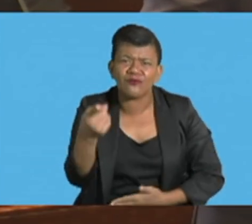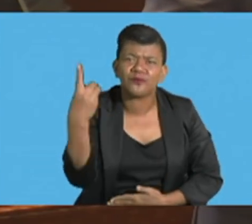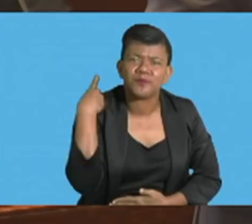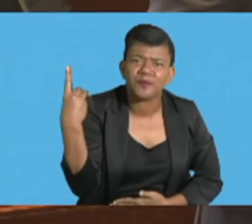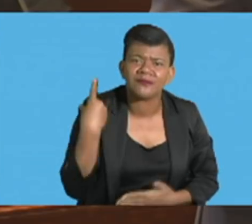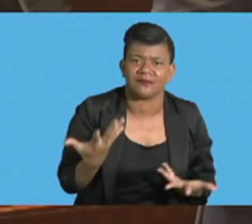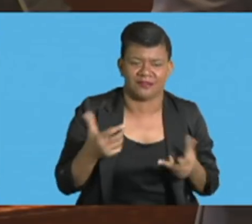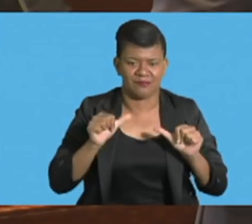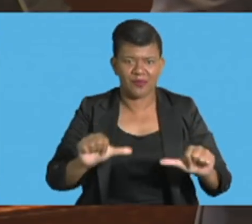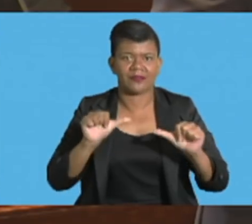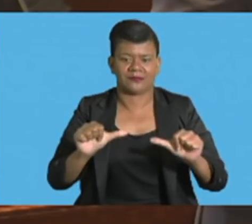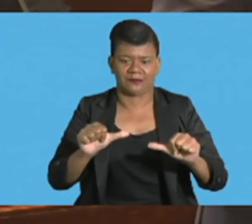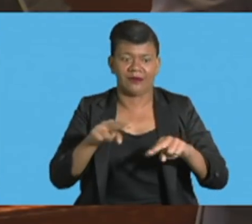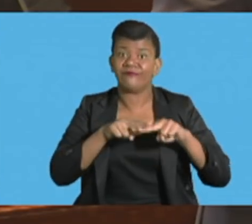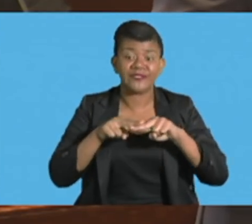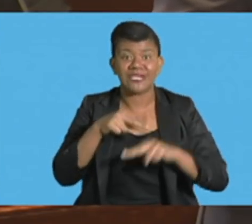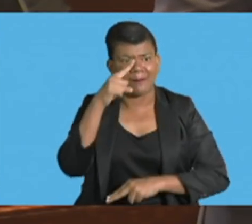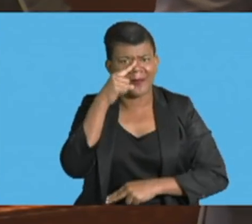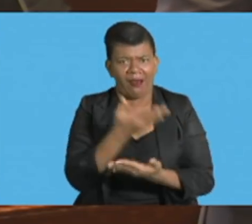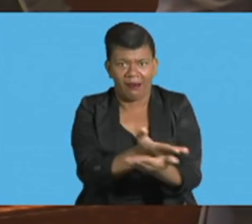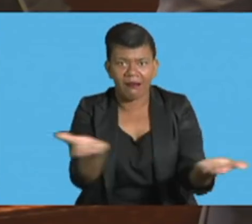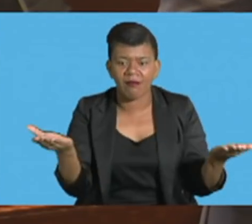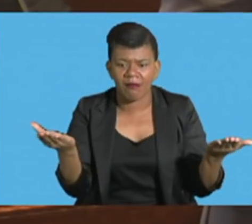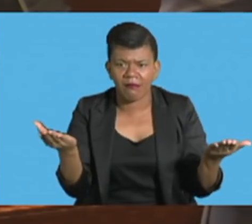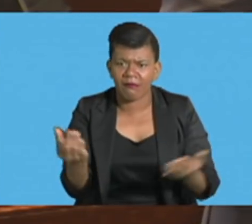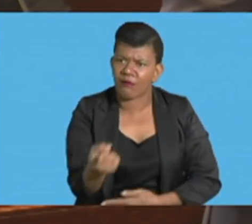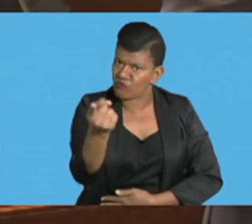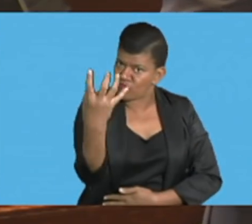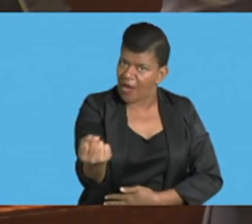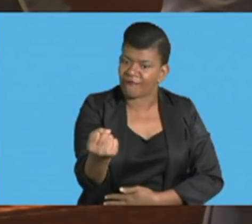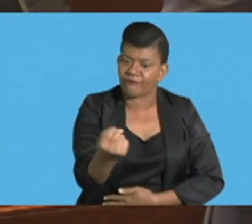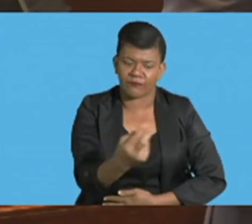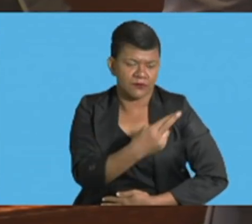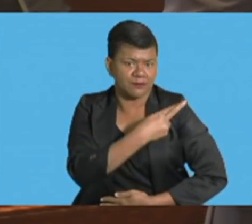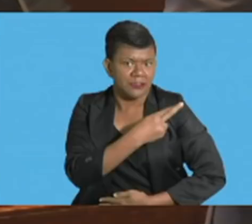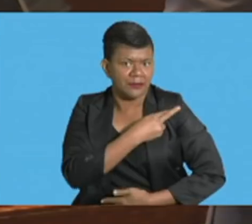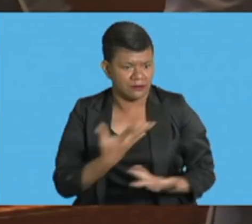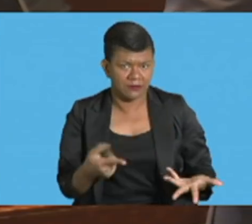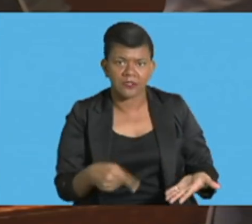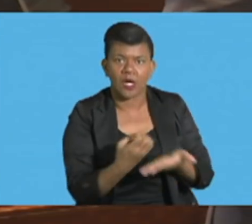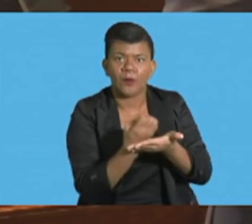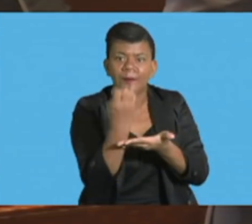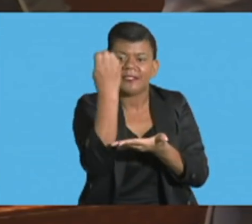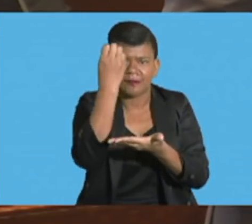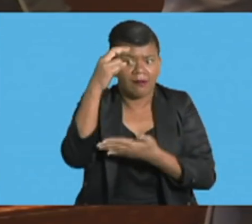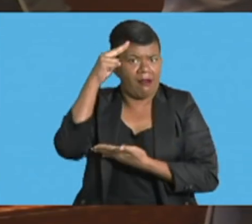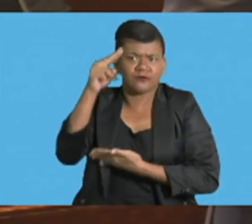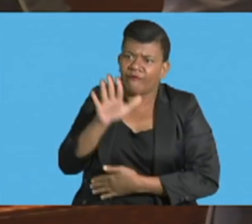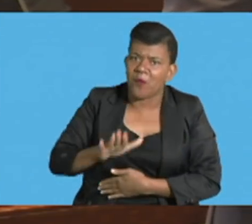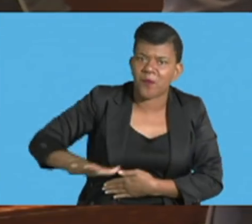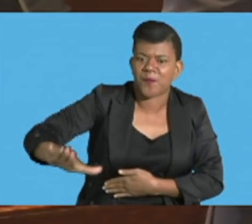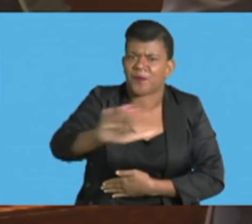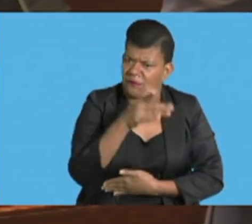Fijian people, the Fijian economy, and the Fijian nation as a whole. I only